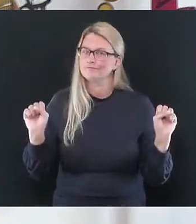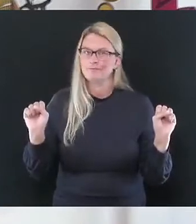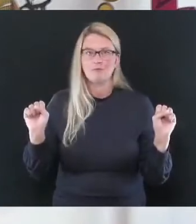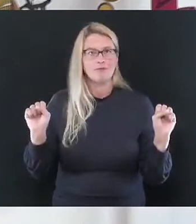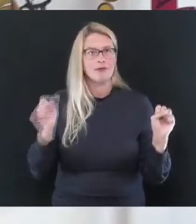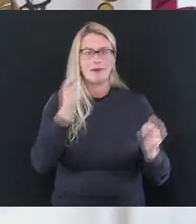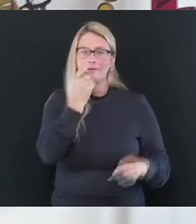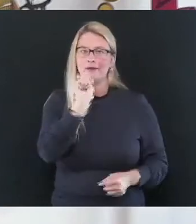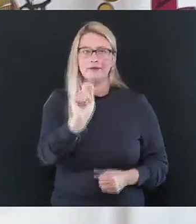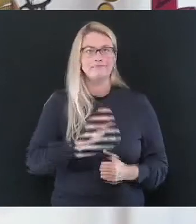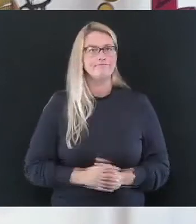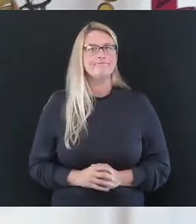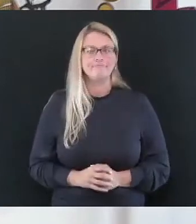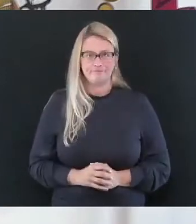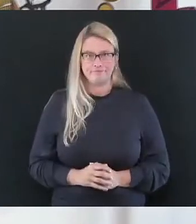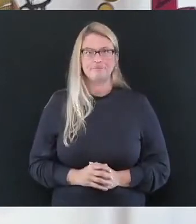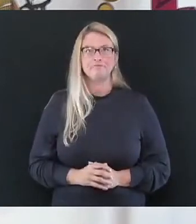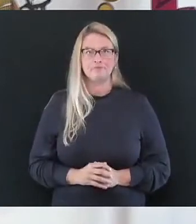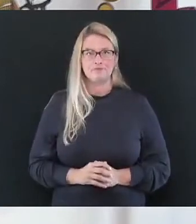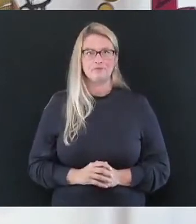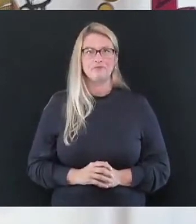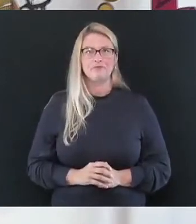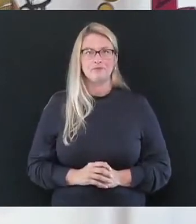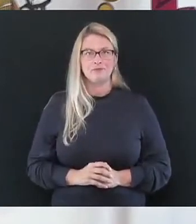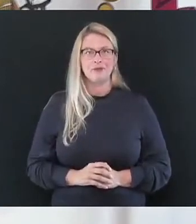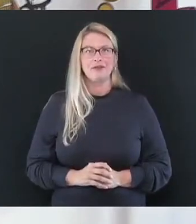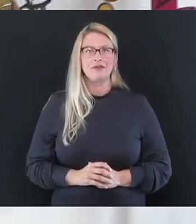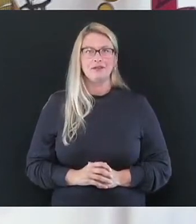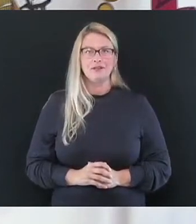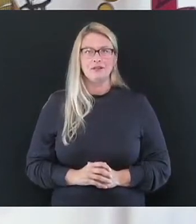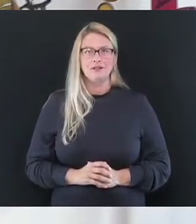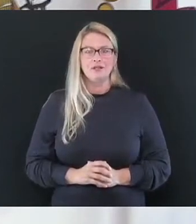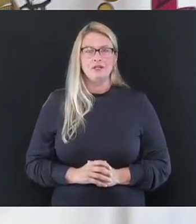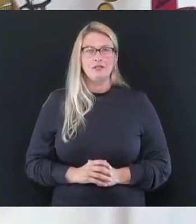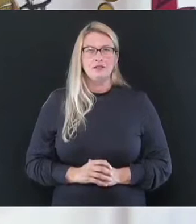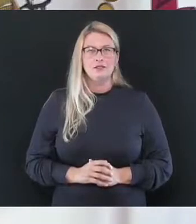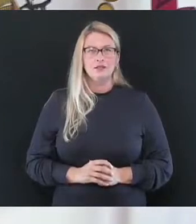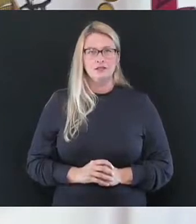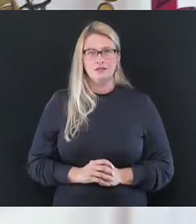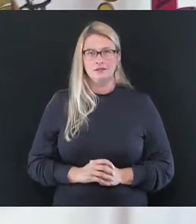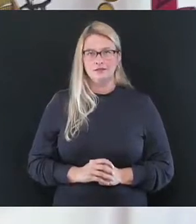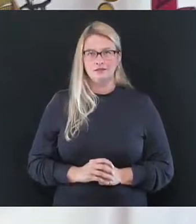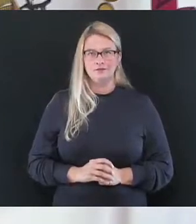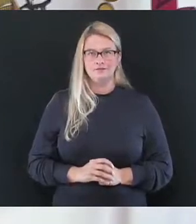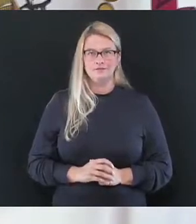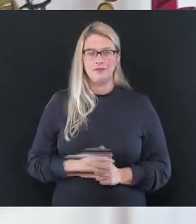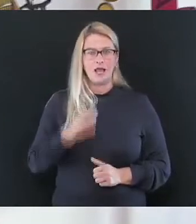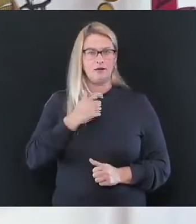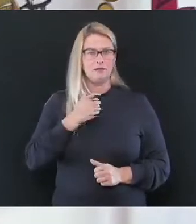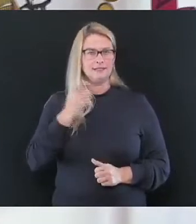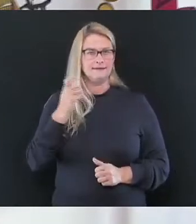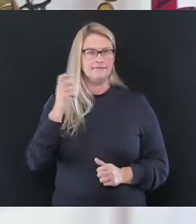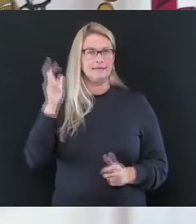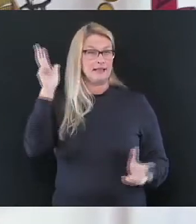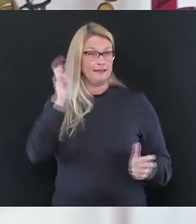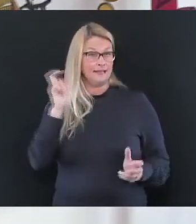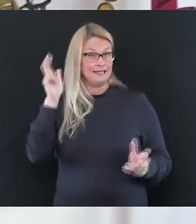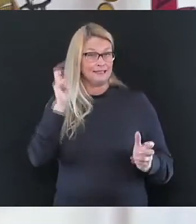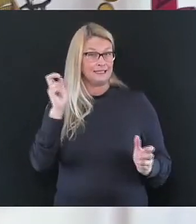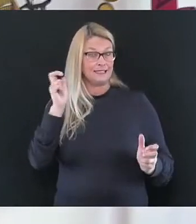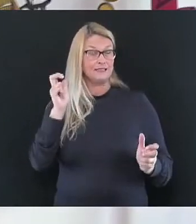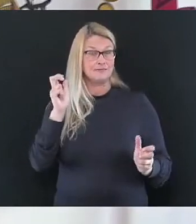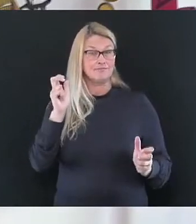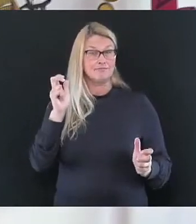it, period. Absolutely. I heard, on one of the broadcasts this morning,